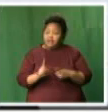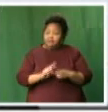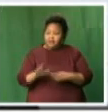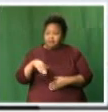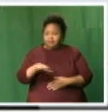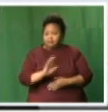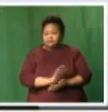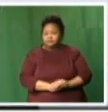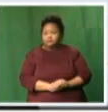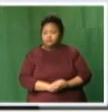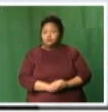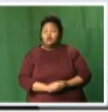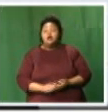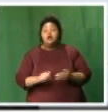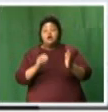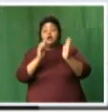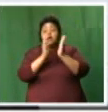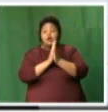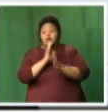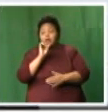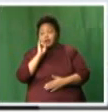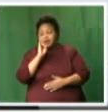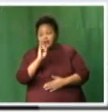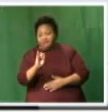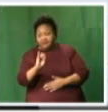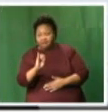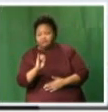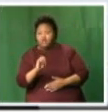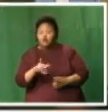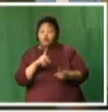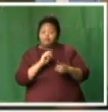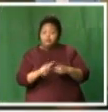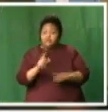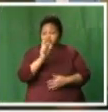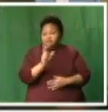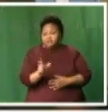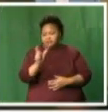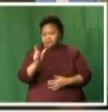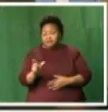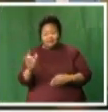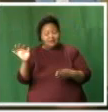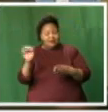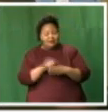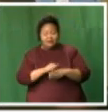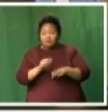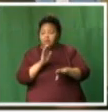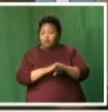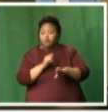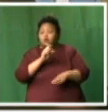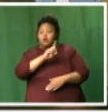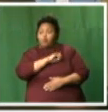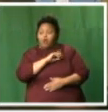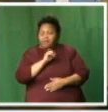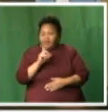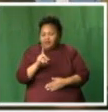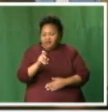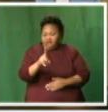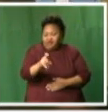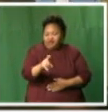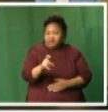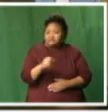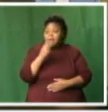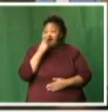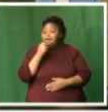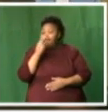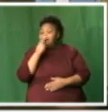cembu labafaka ekhathi badlali abakakhoni ukudilolonga elangeni lesithathu ngesizathu saleli gciwane. Leli khethelo kubikwa